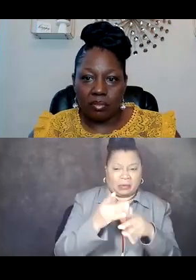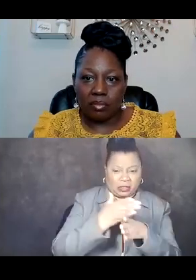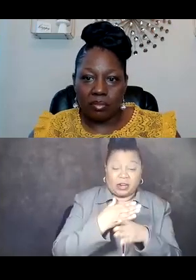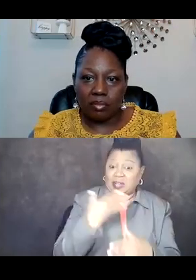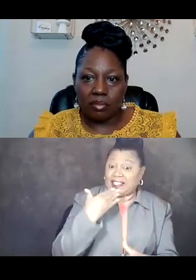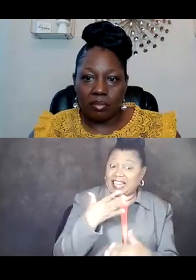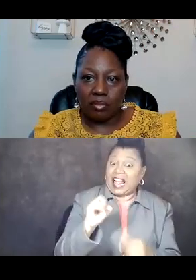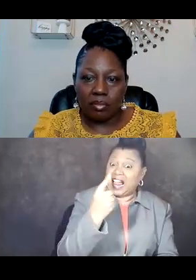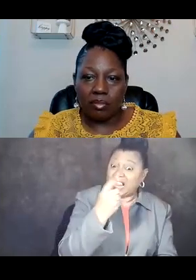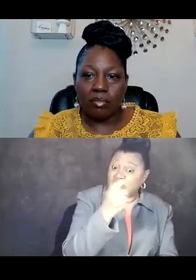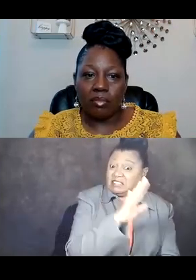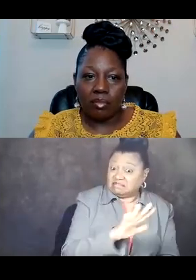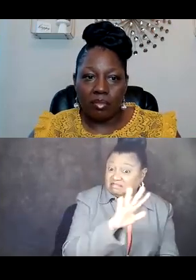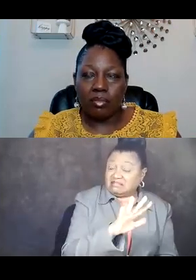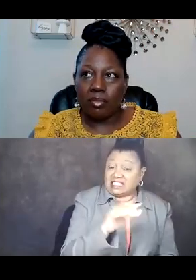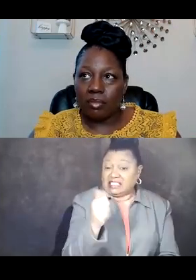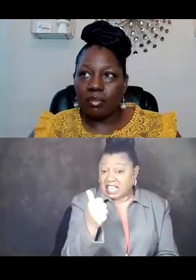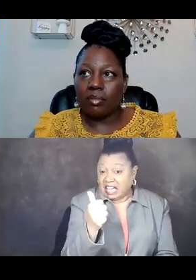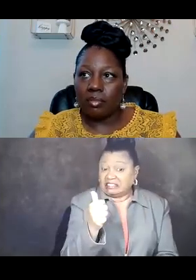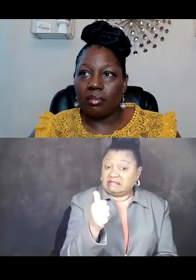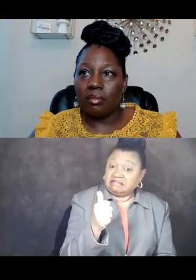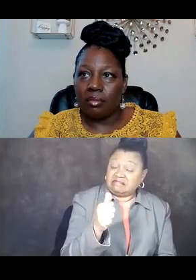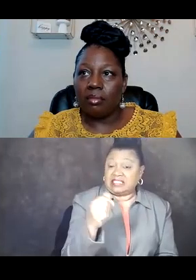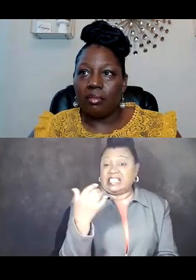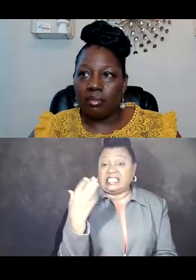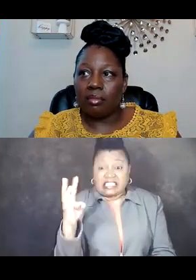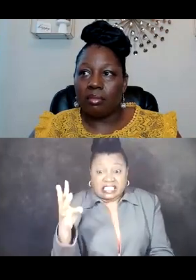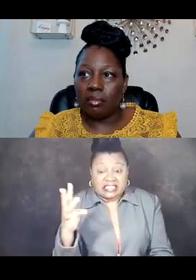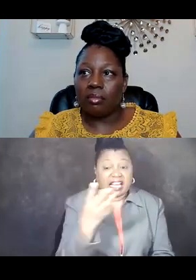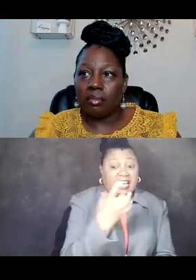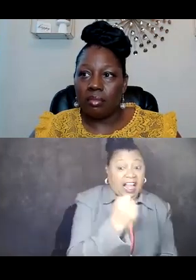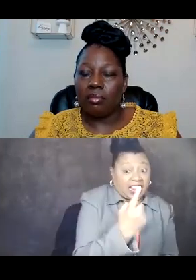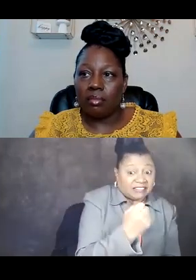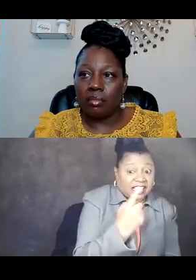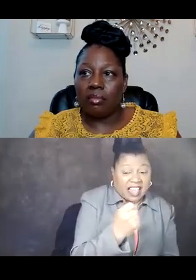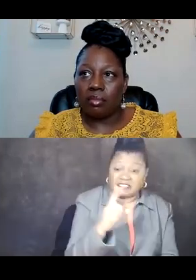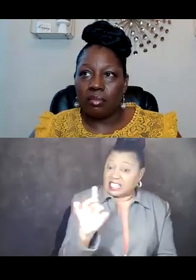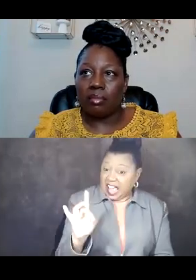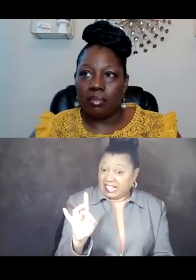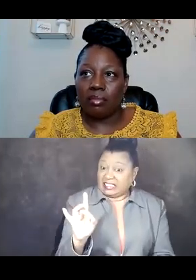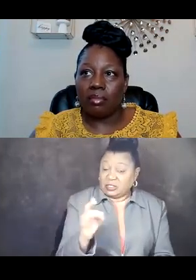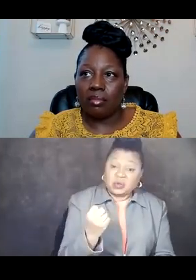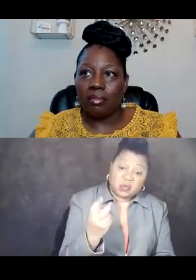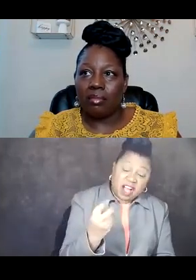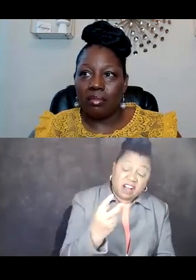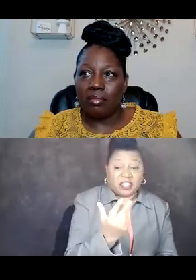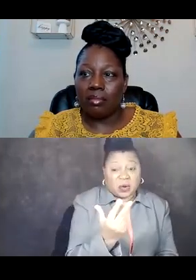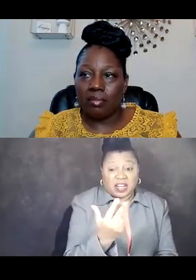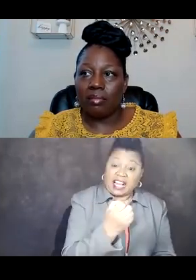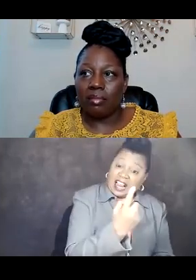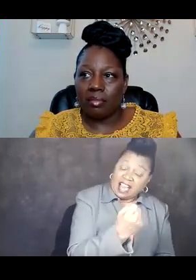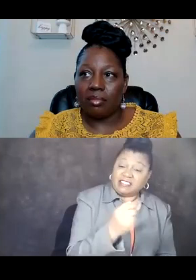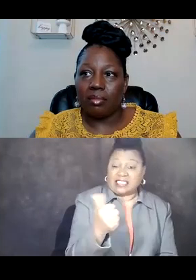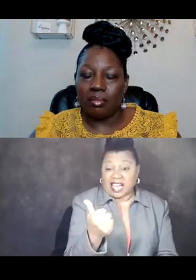thanks. 11, 10, 16, 11, 11, 8, 12, 13, 11,